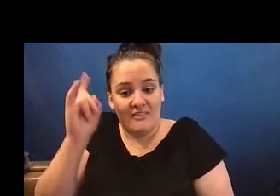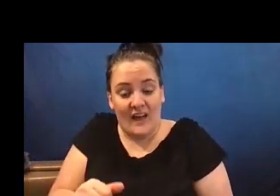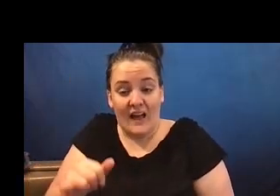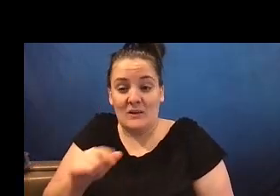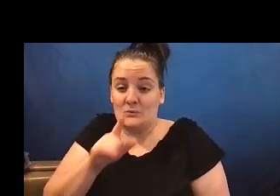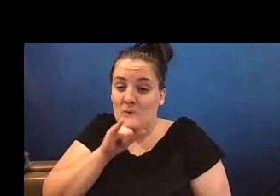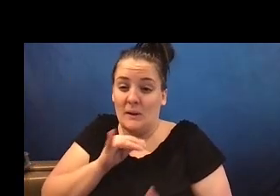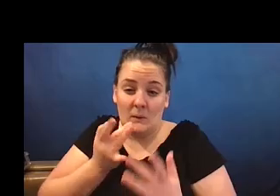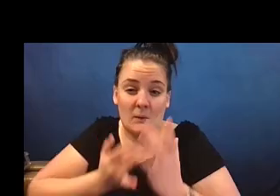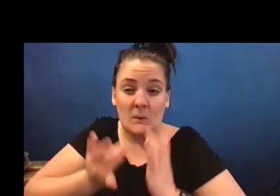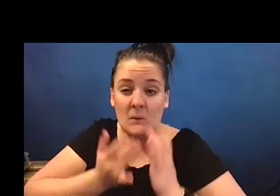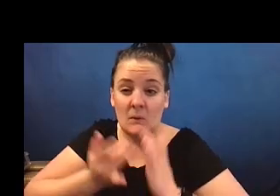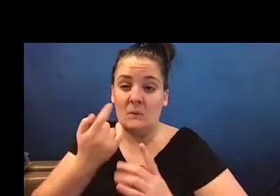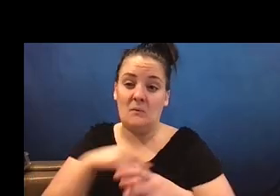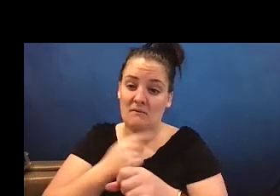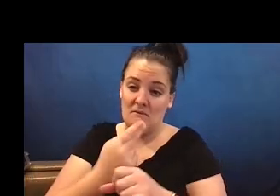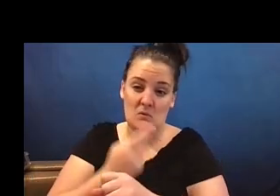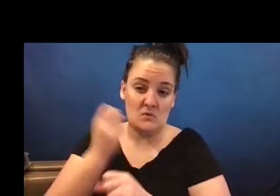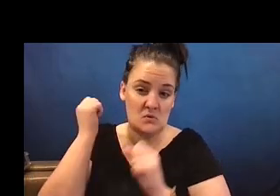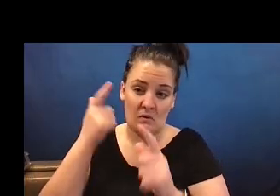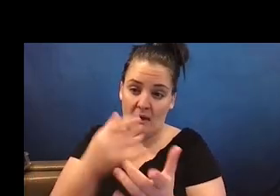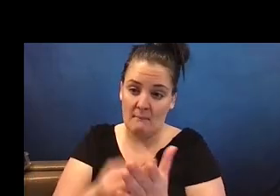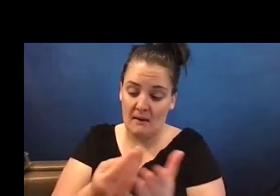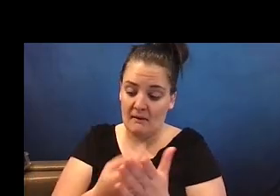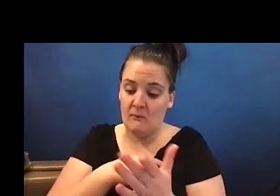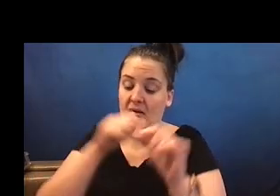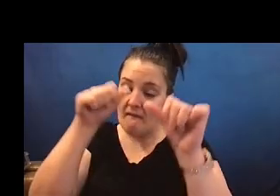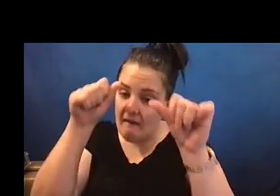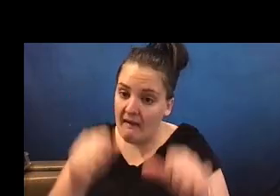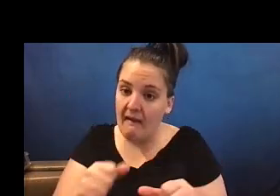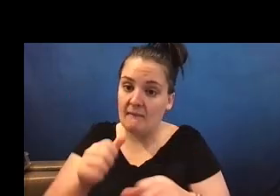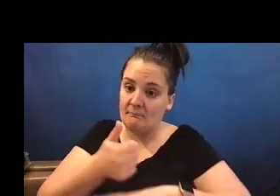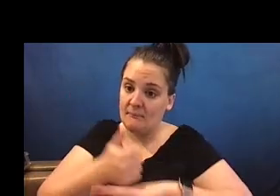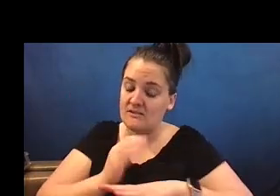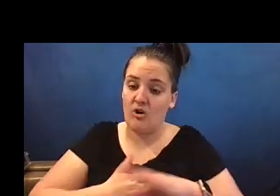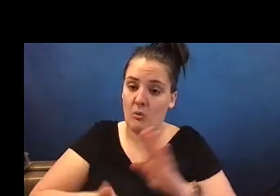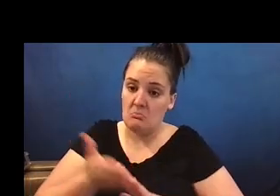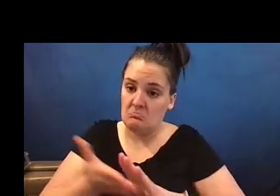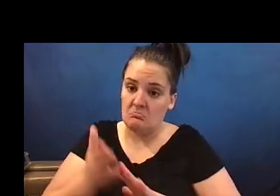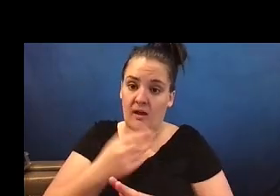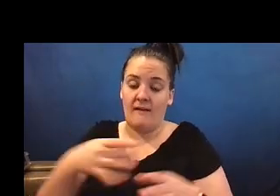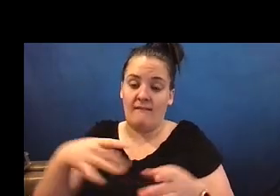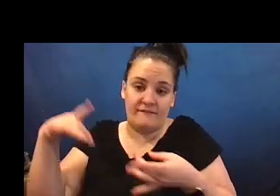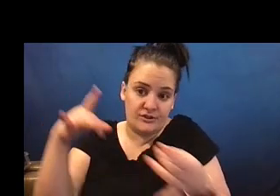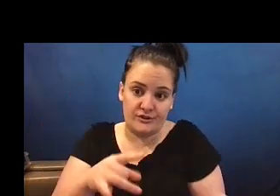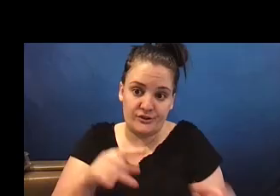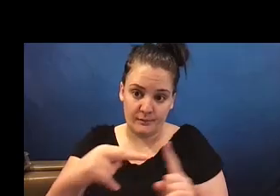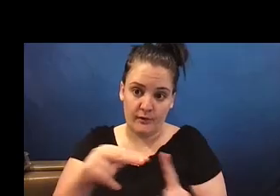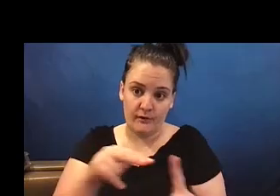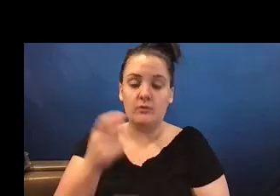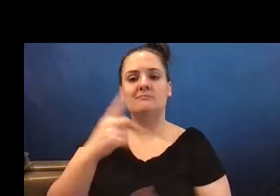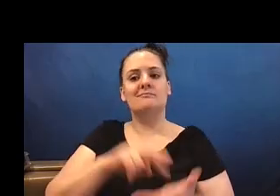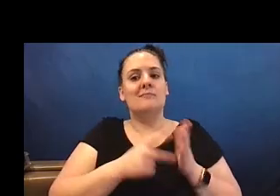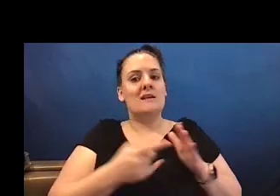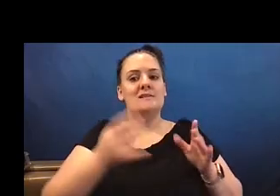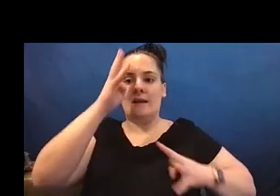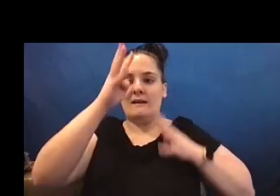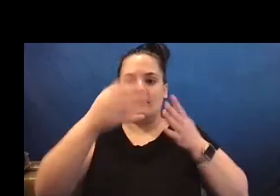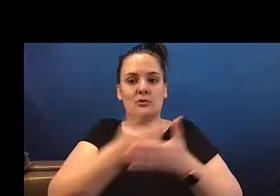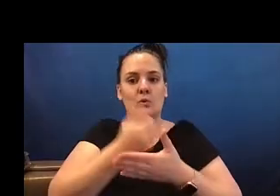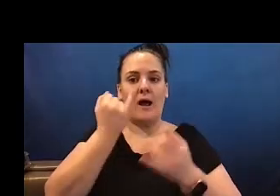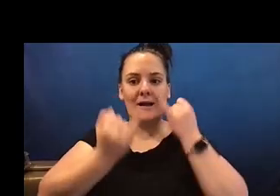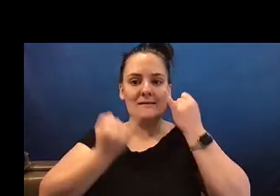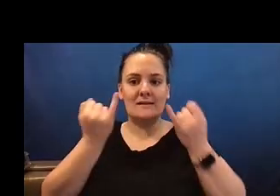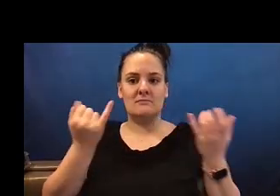squeezed everything we can operationally and from an efficiency point of view. And we don't have a lot of money to invest in innovation like we're